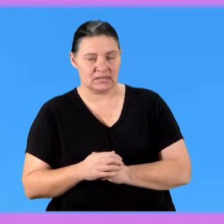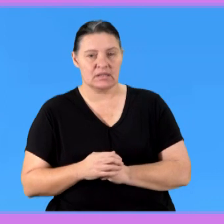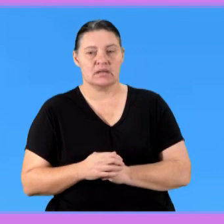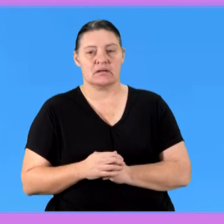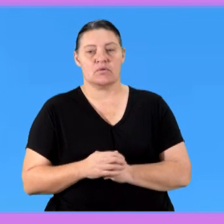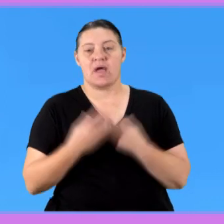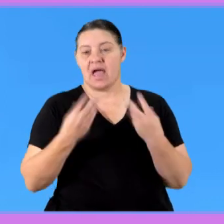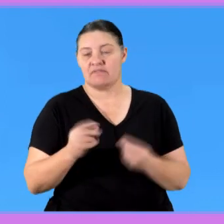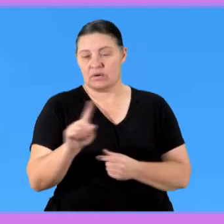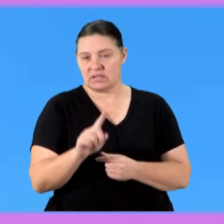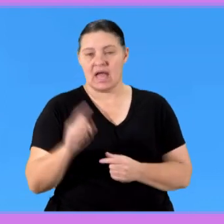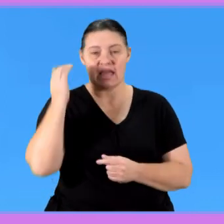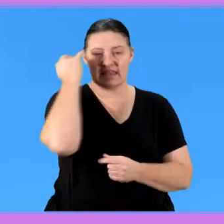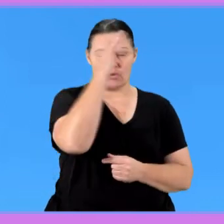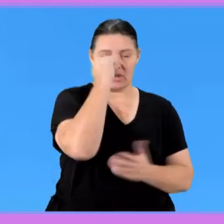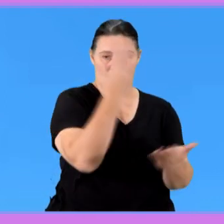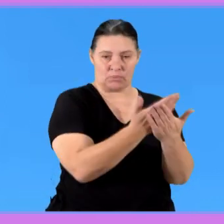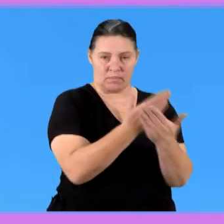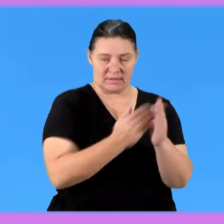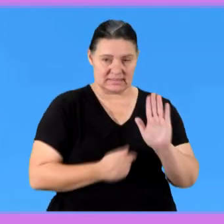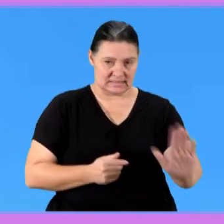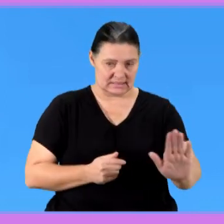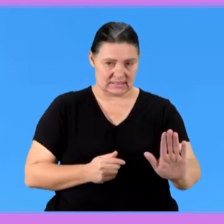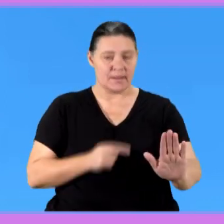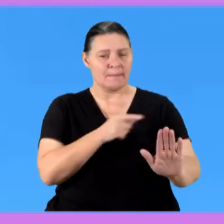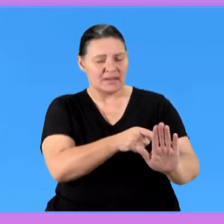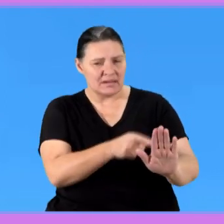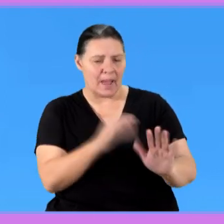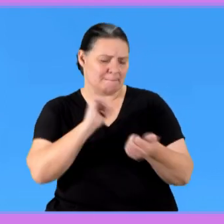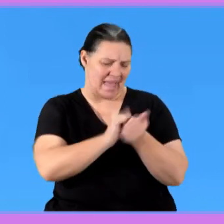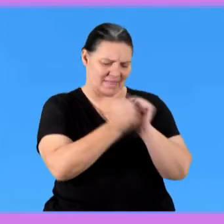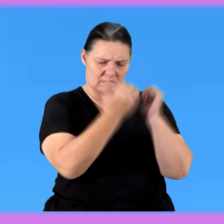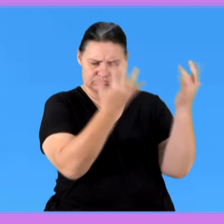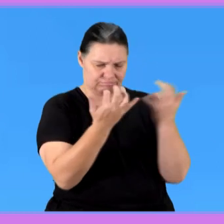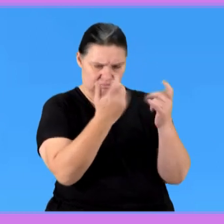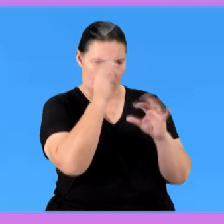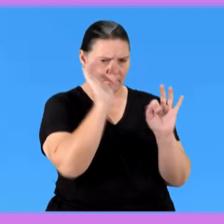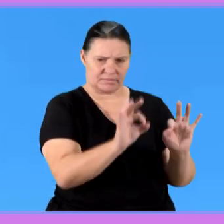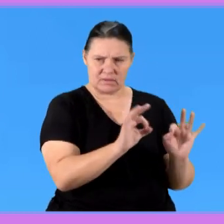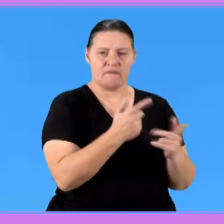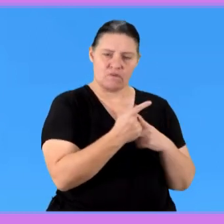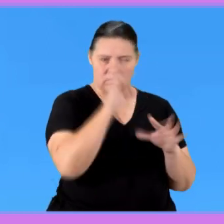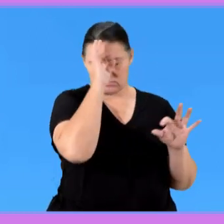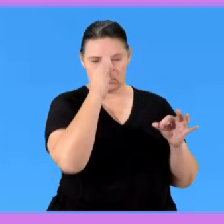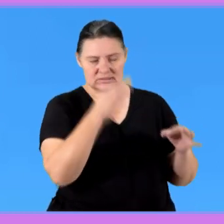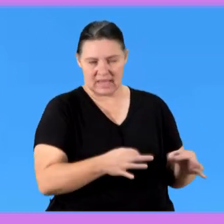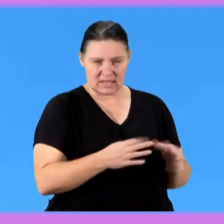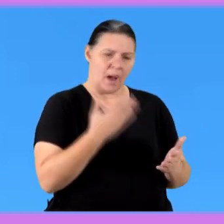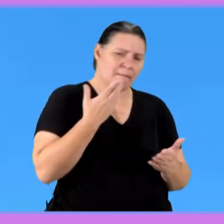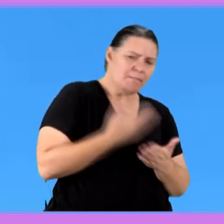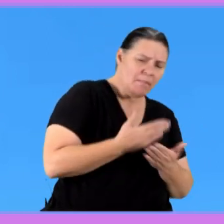following. So we have what we call theoretical probability. That is purely mathematical calculation of determining